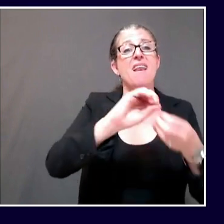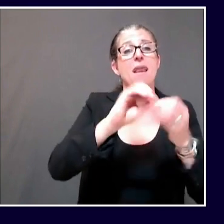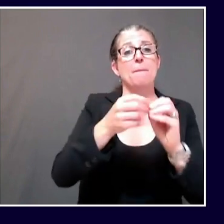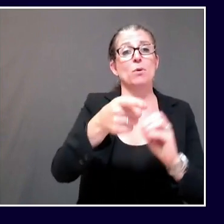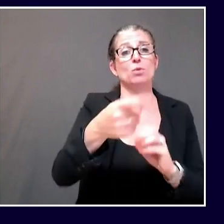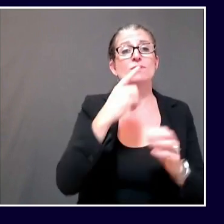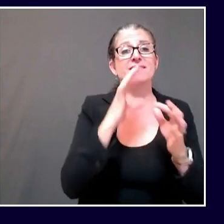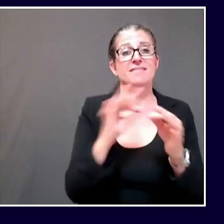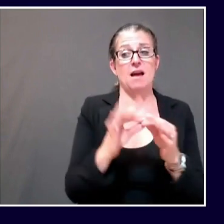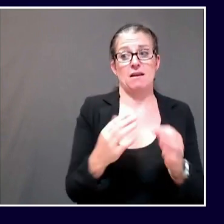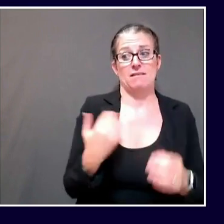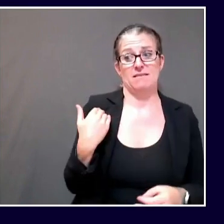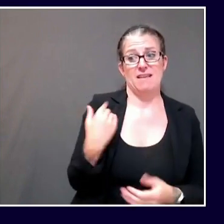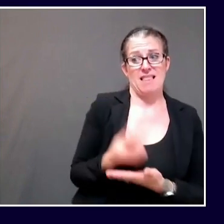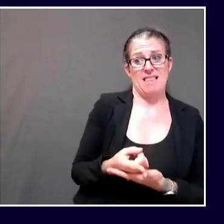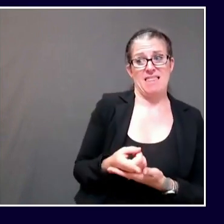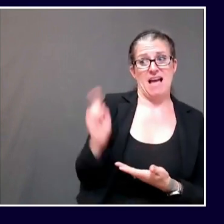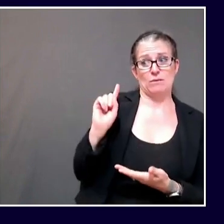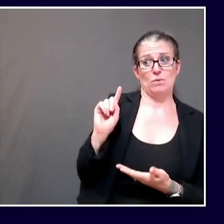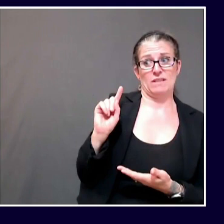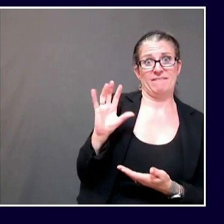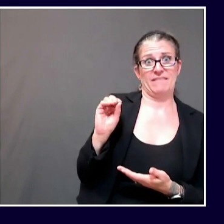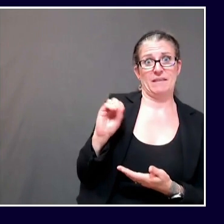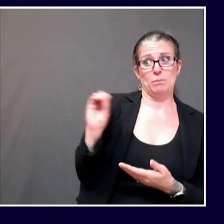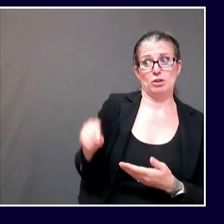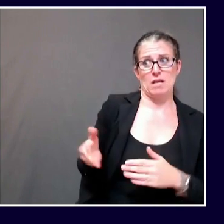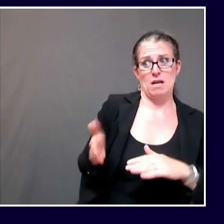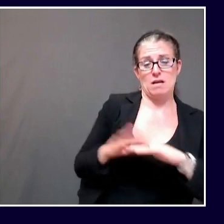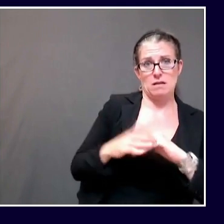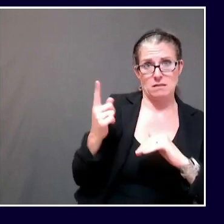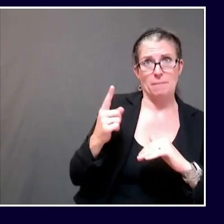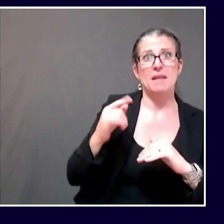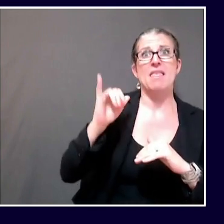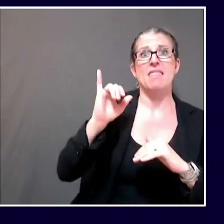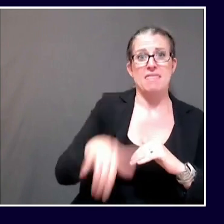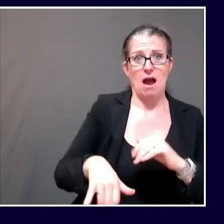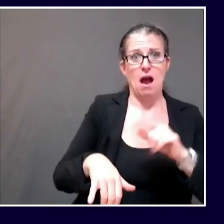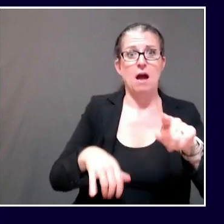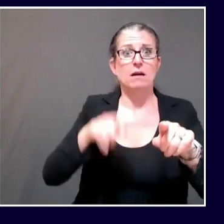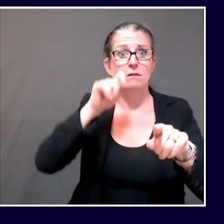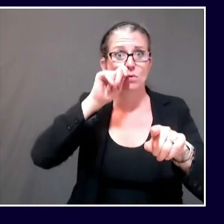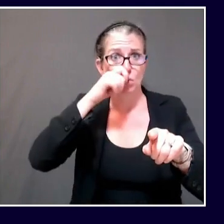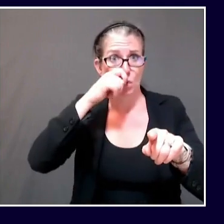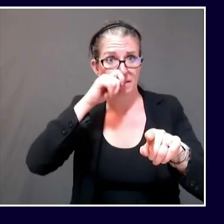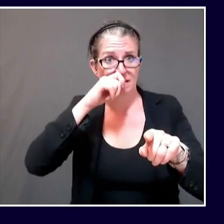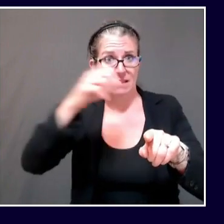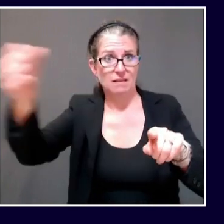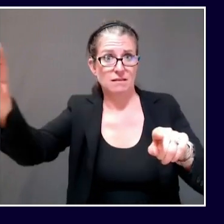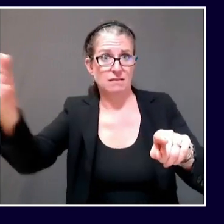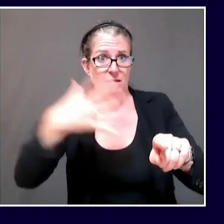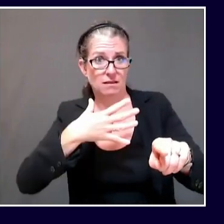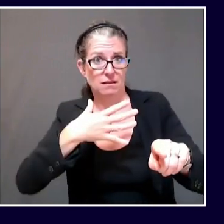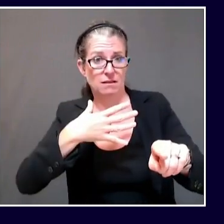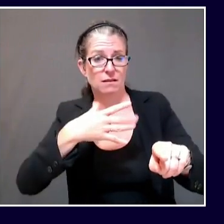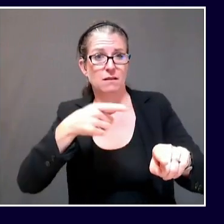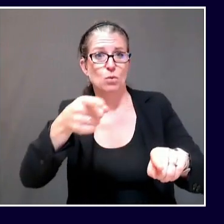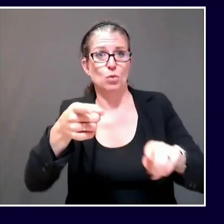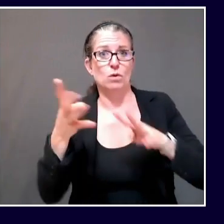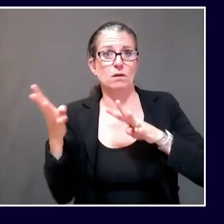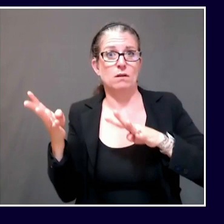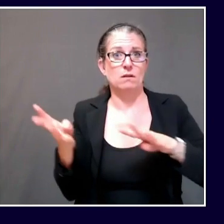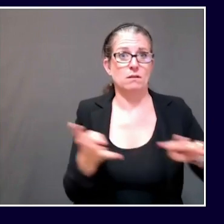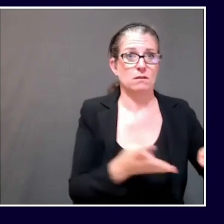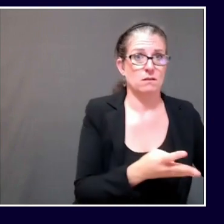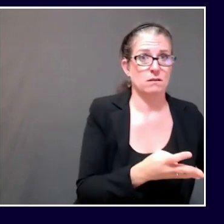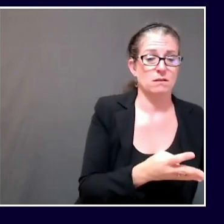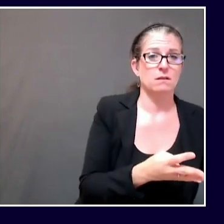tests and results. Is that correct? So the number of results in the last 7 days has increased by X amount when